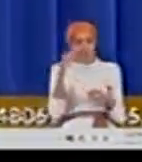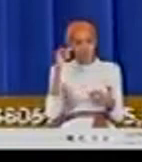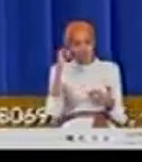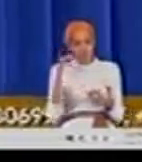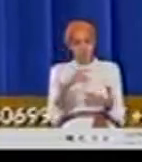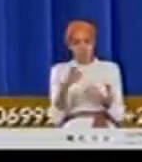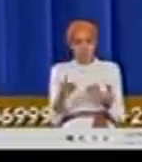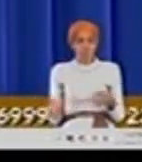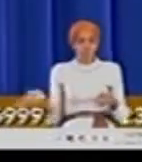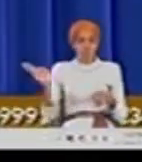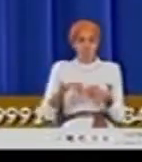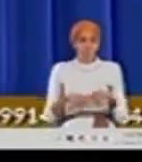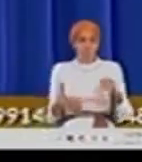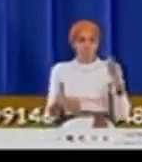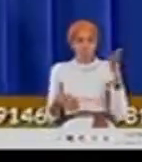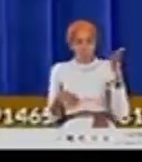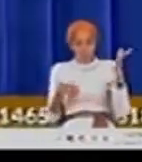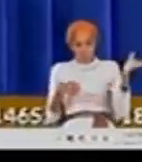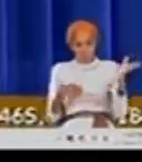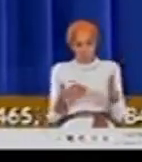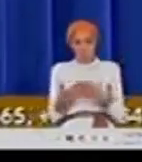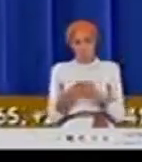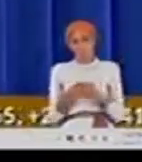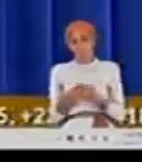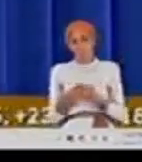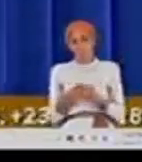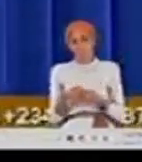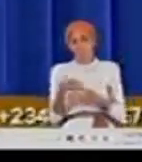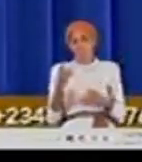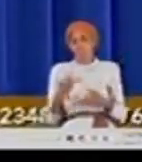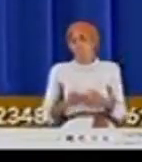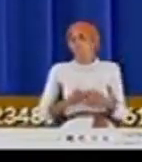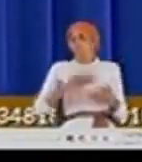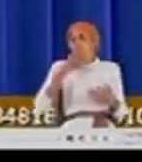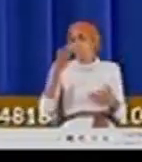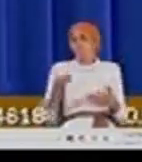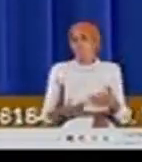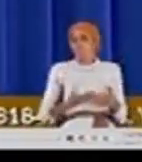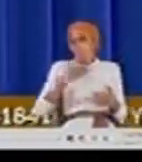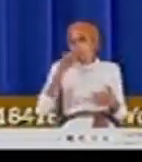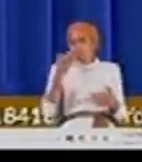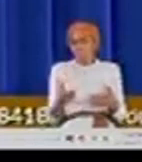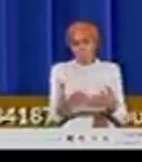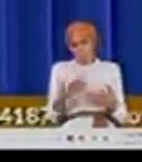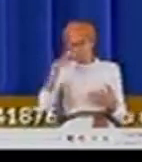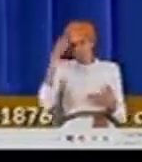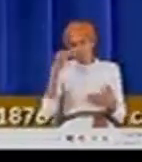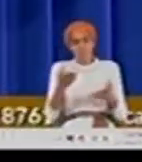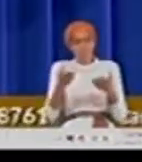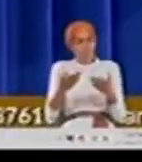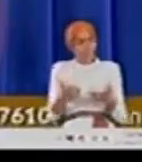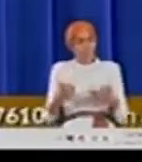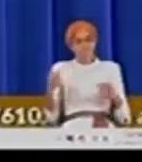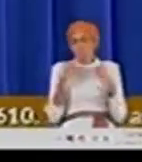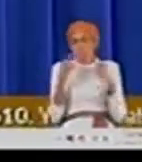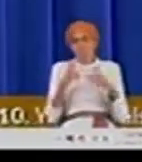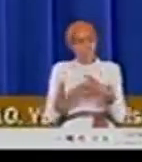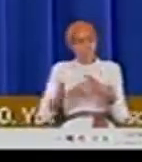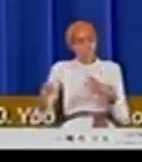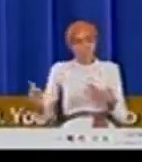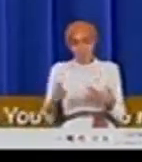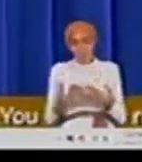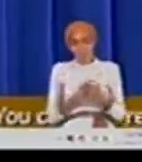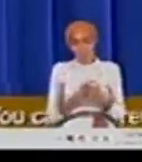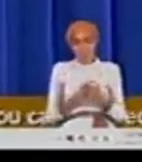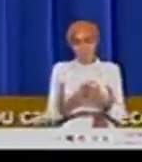down there I was shouting shouting because I want this pain to go I was telling my friend